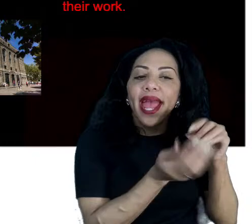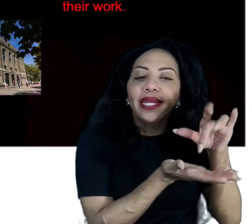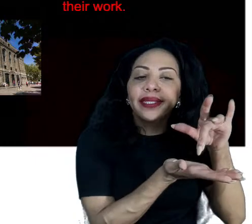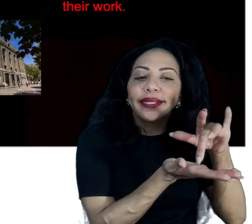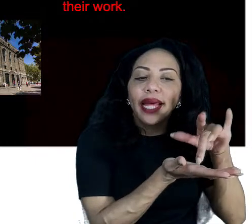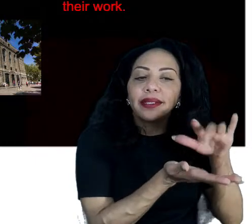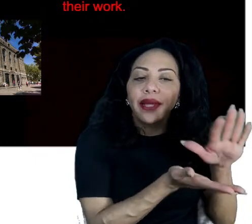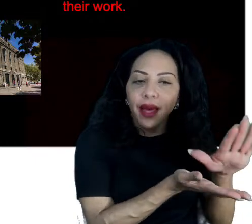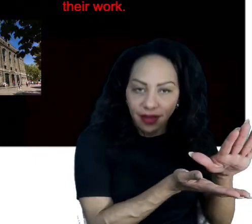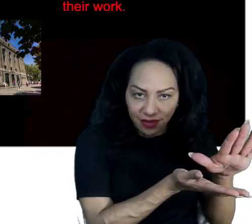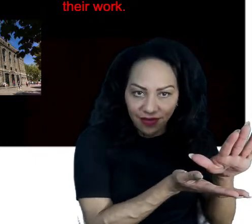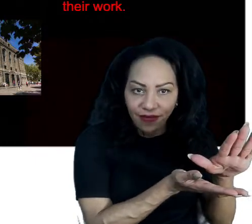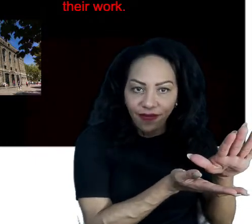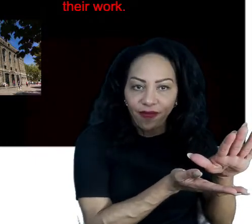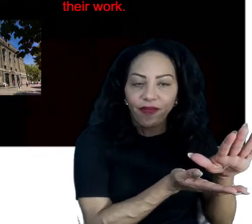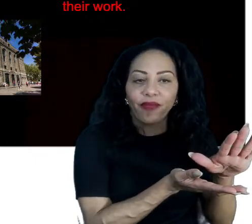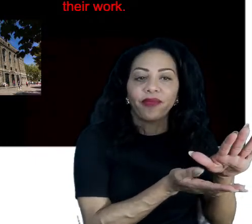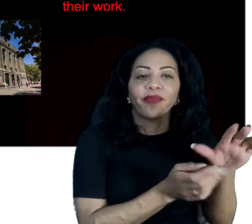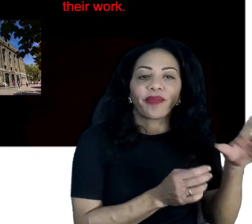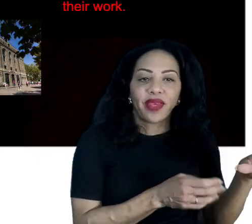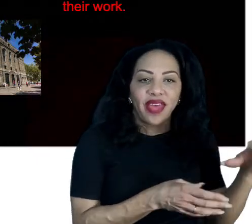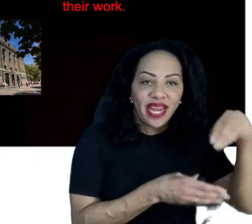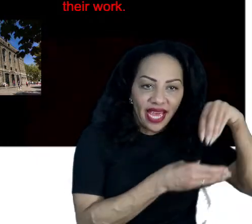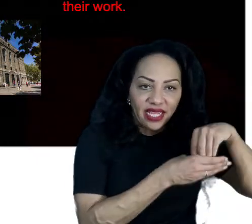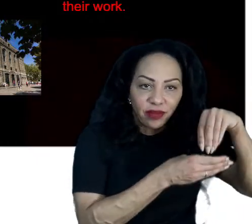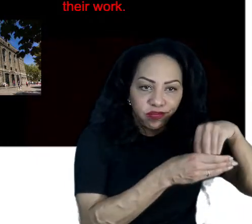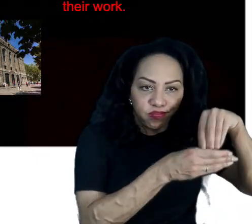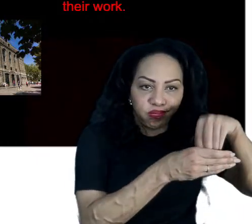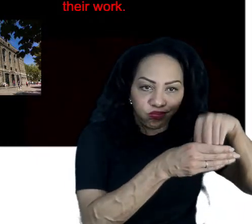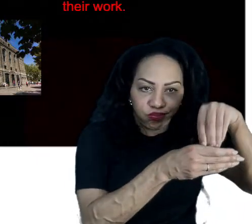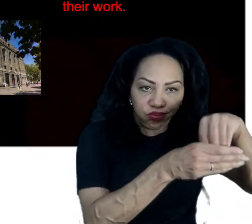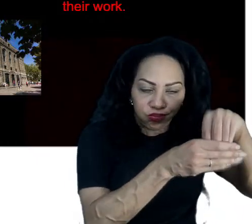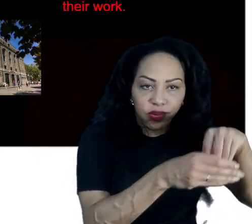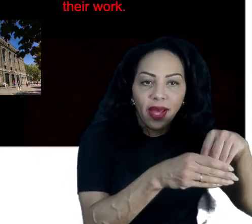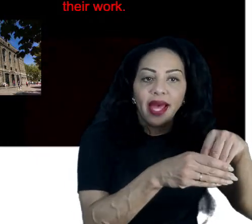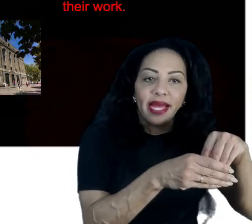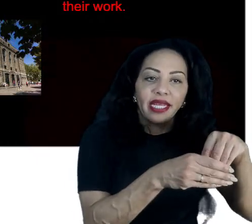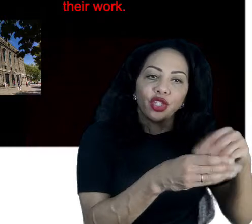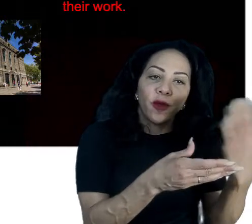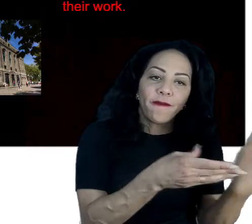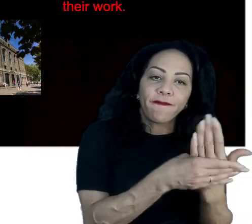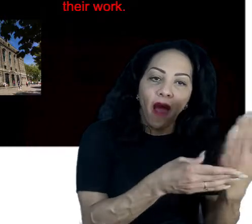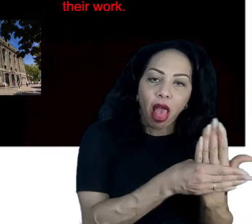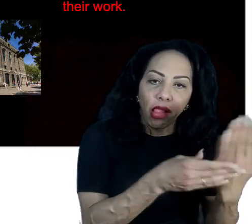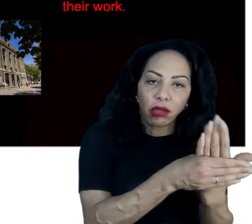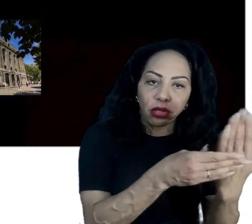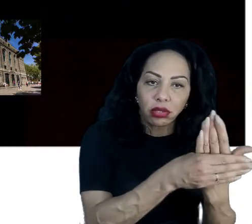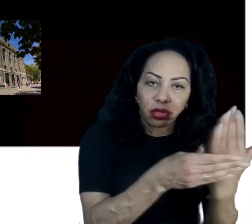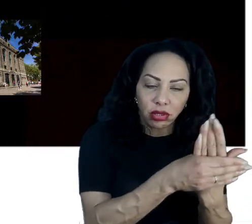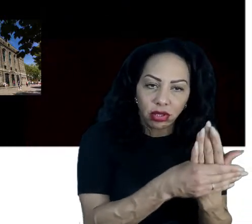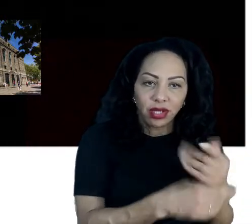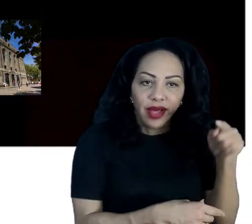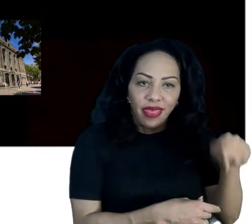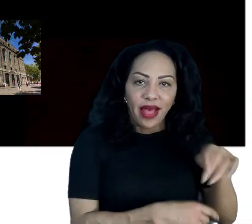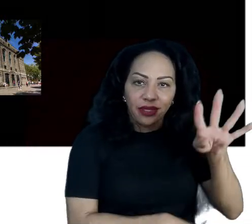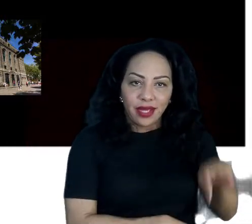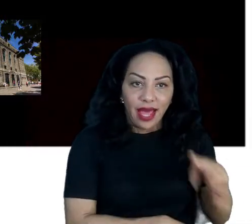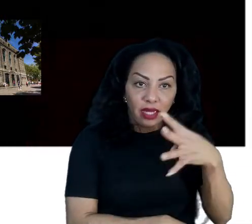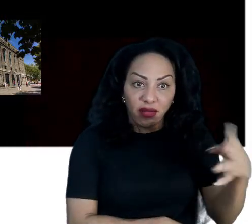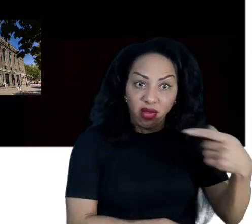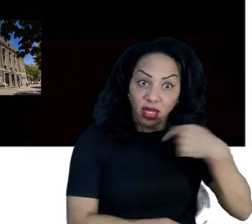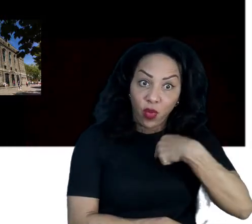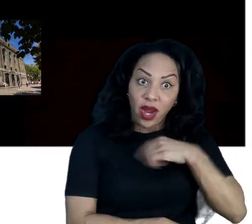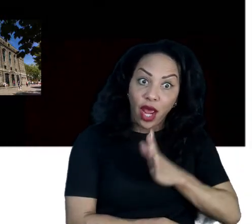gets formally accessioned and ordered into files, and there's a catalogue. So that's what I'm encountering when I go into